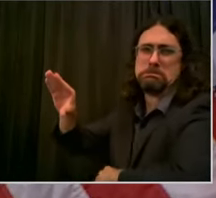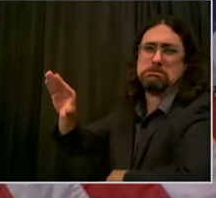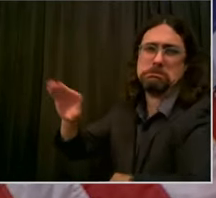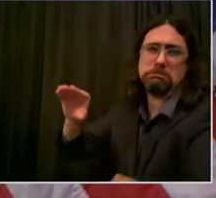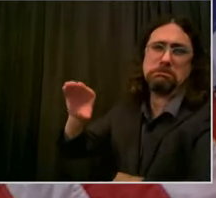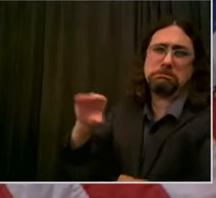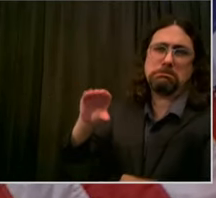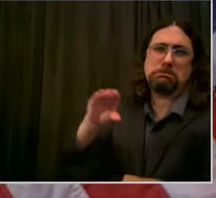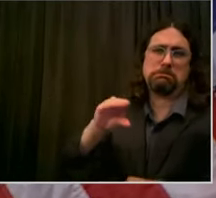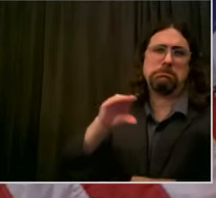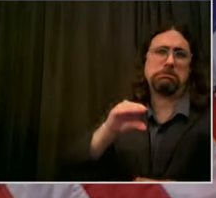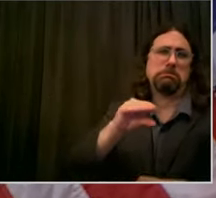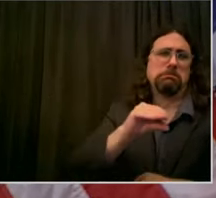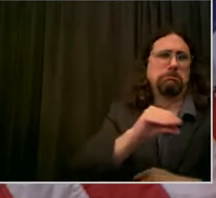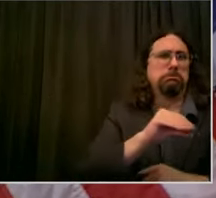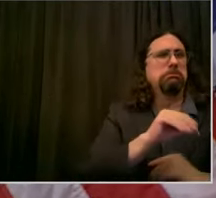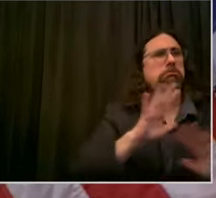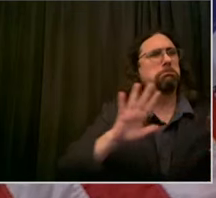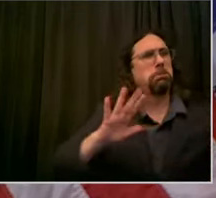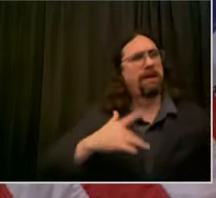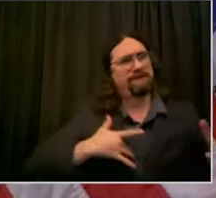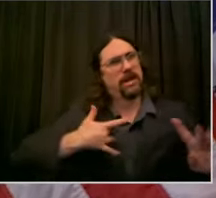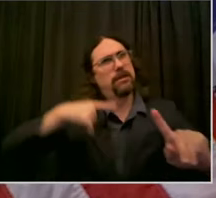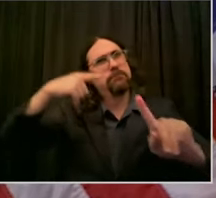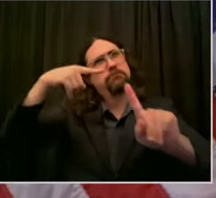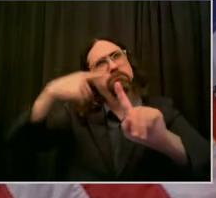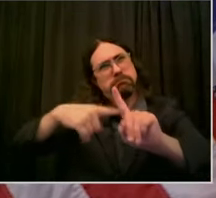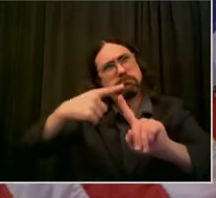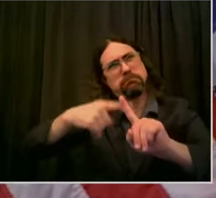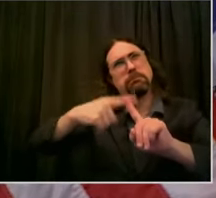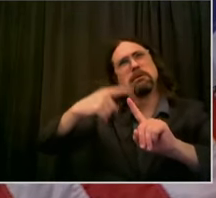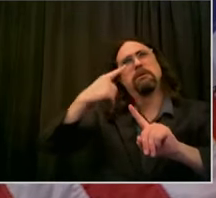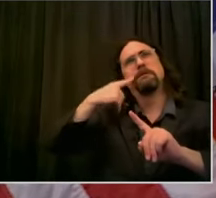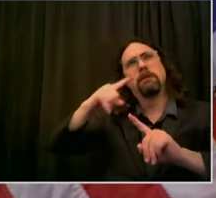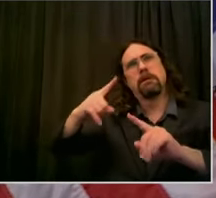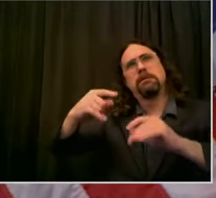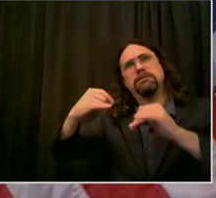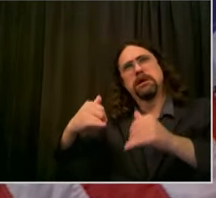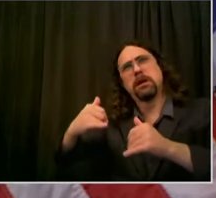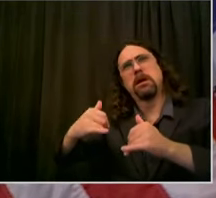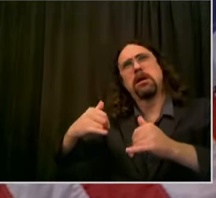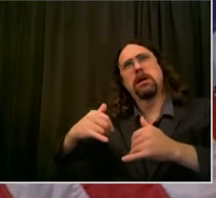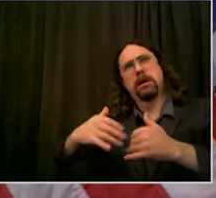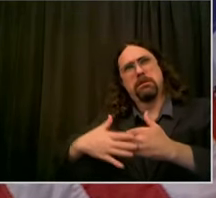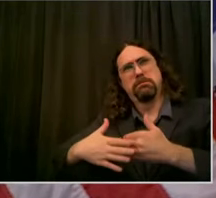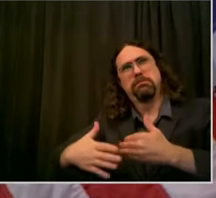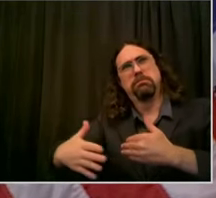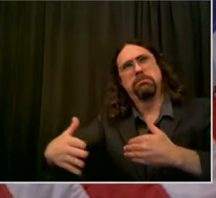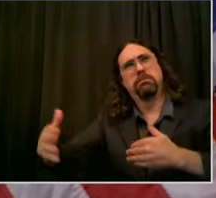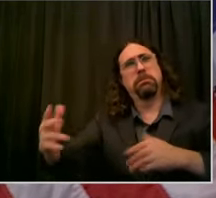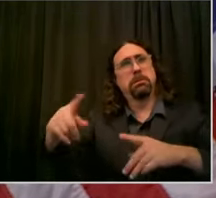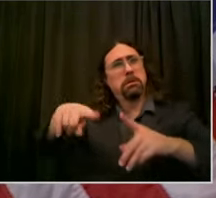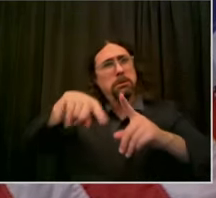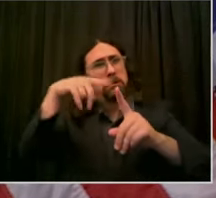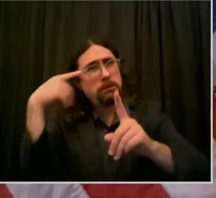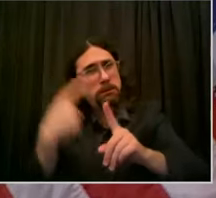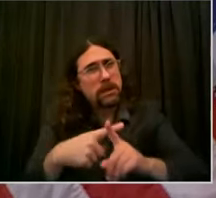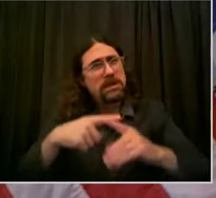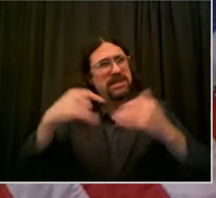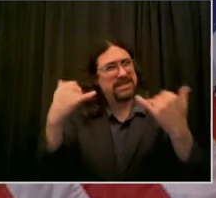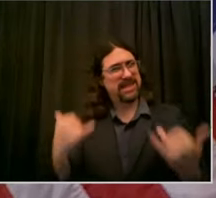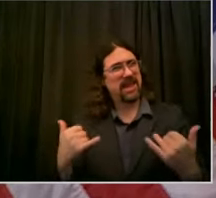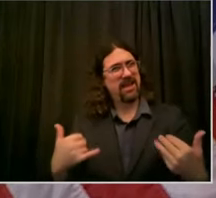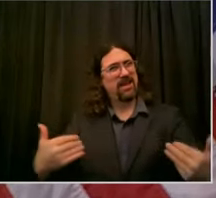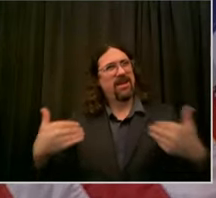them and make sure they are not spreading the disease. So yes, we are prepared. If we see anything, what I've talked